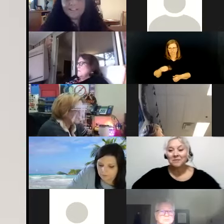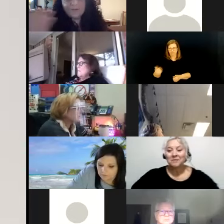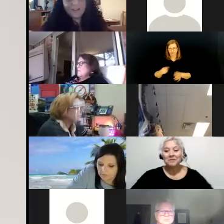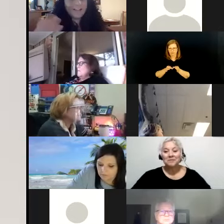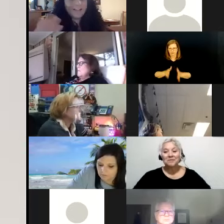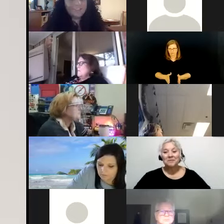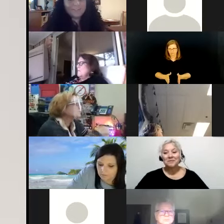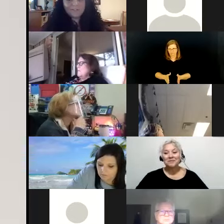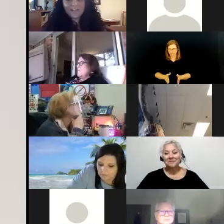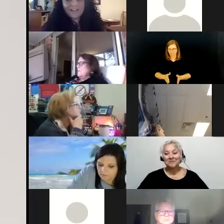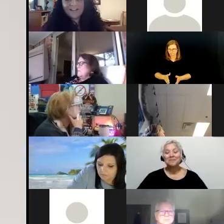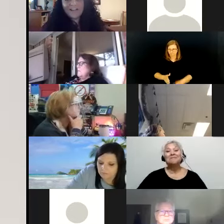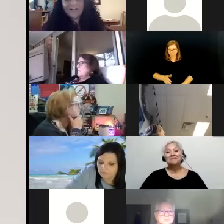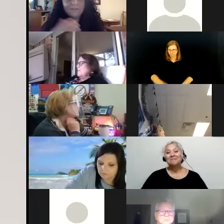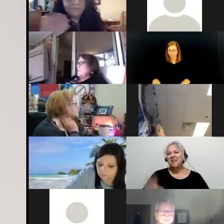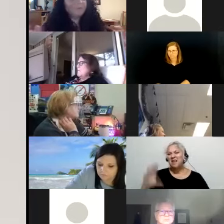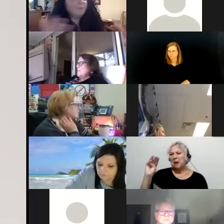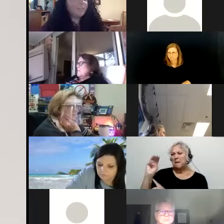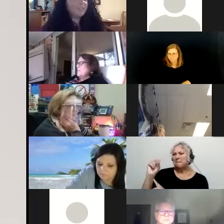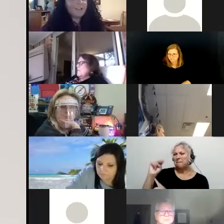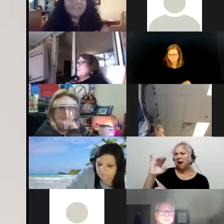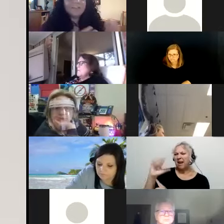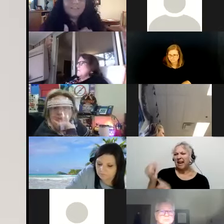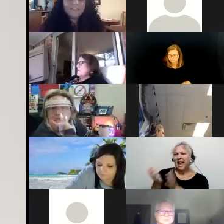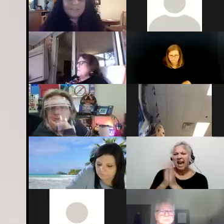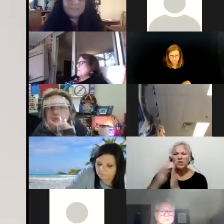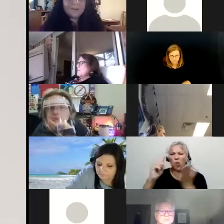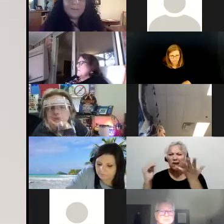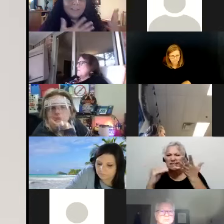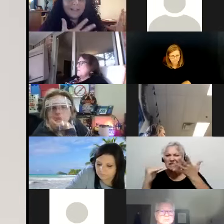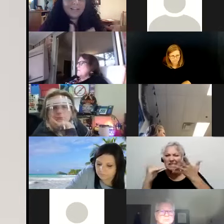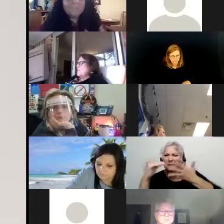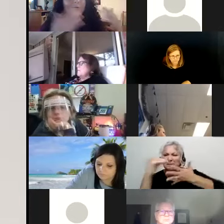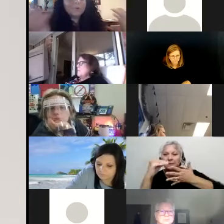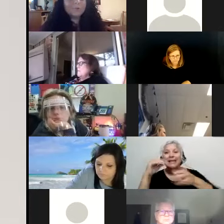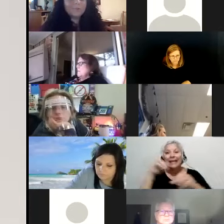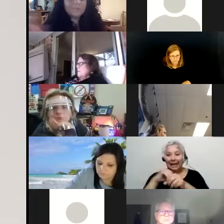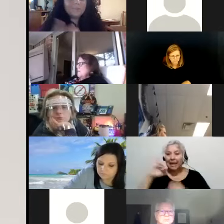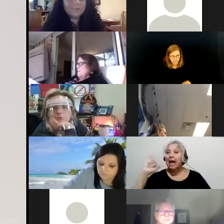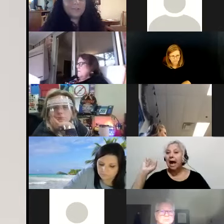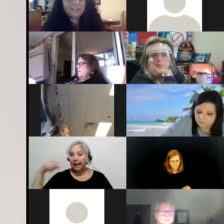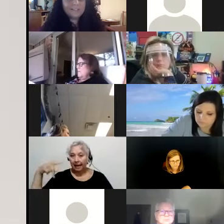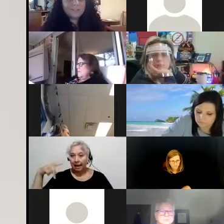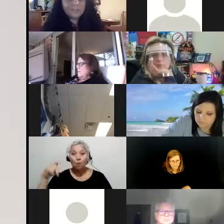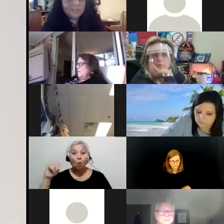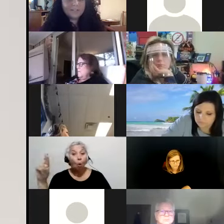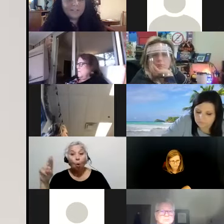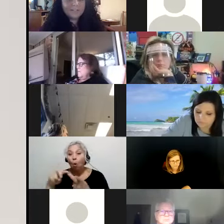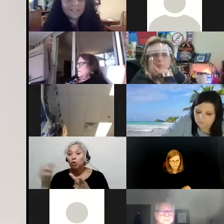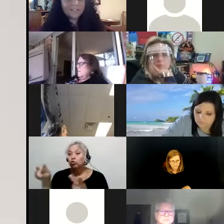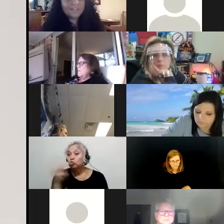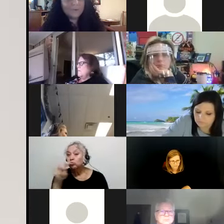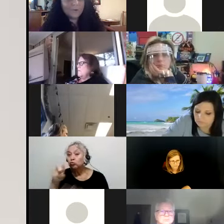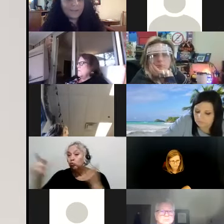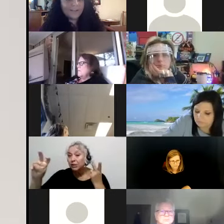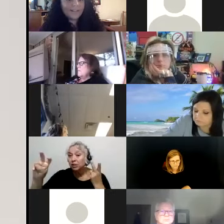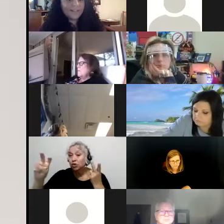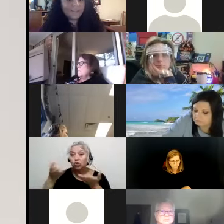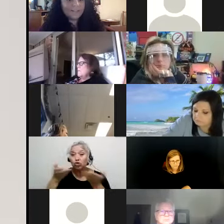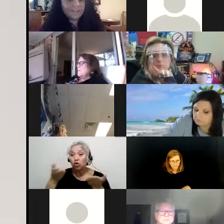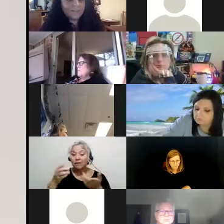Yes, Monica asked on the chat where we would put these steps. These steps go in the ICAP, or you can put them as transition services or